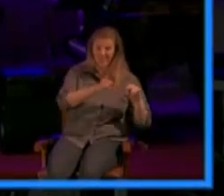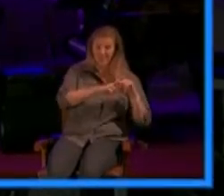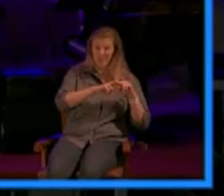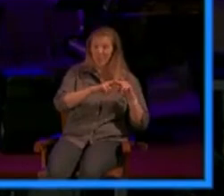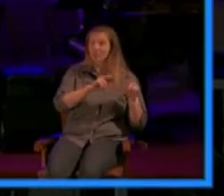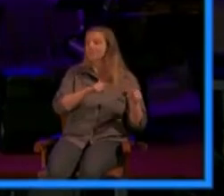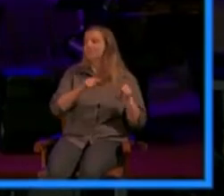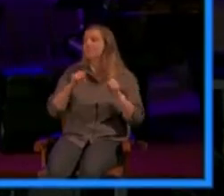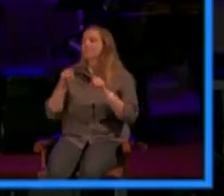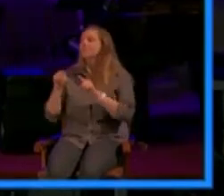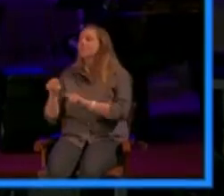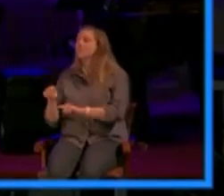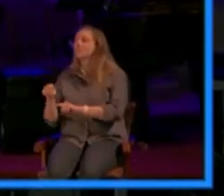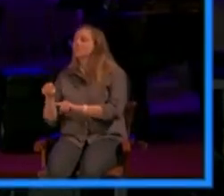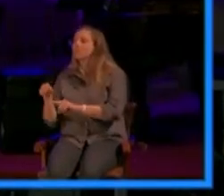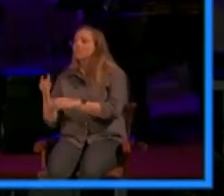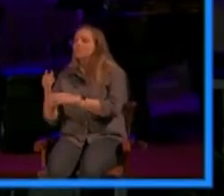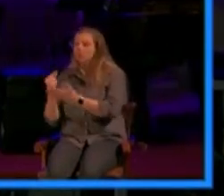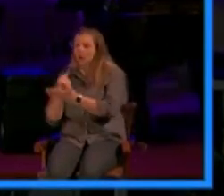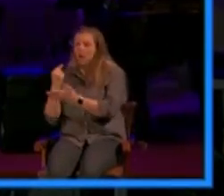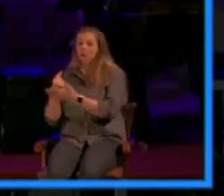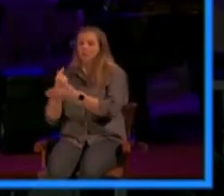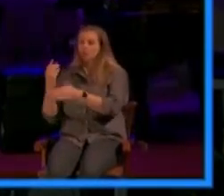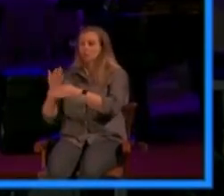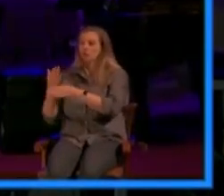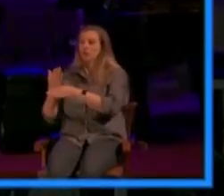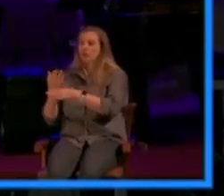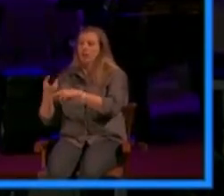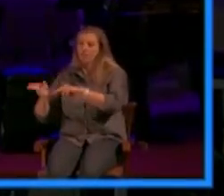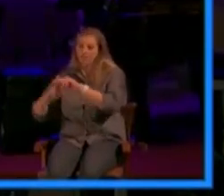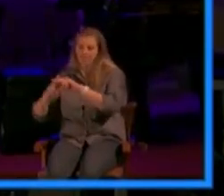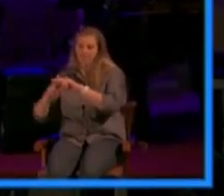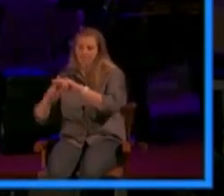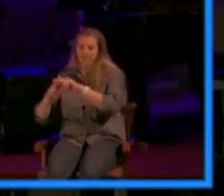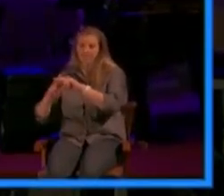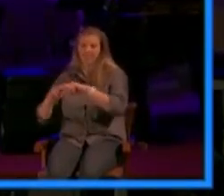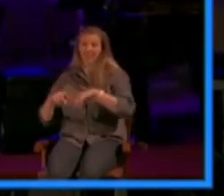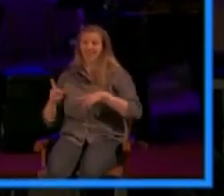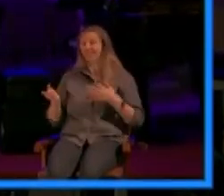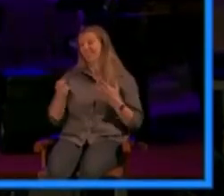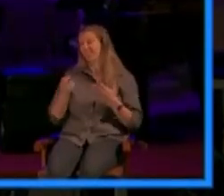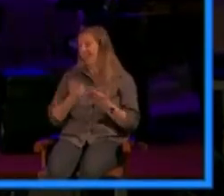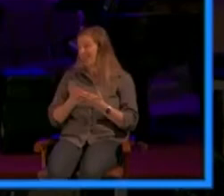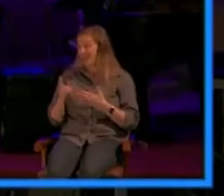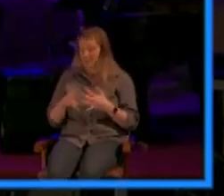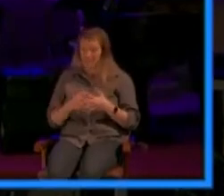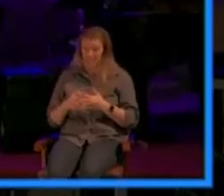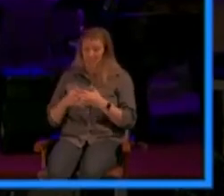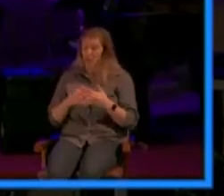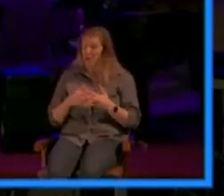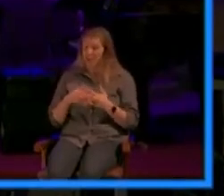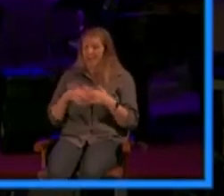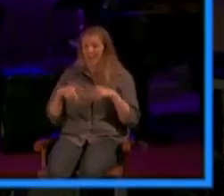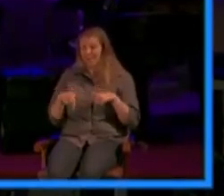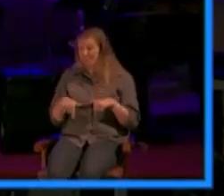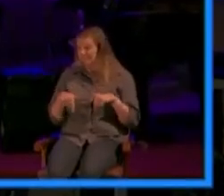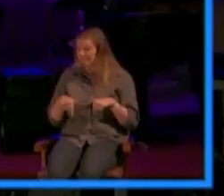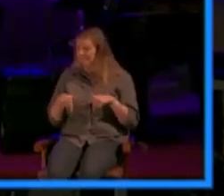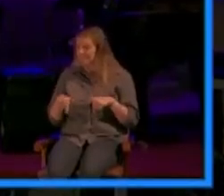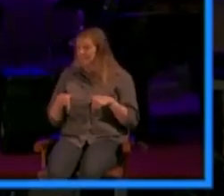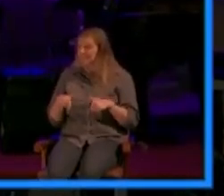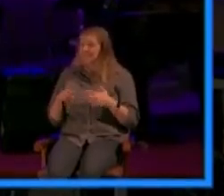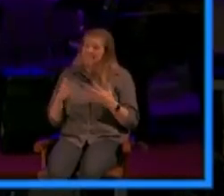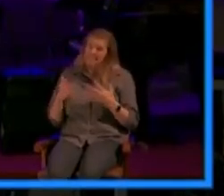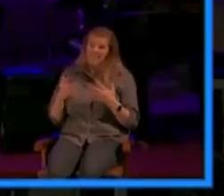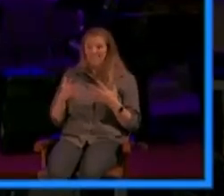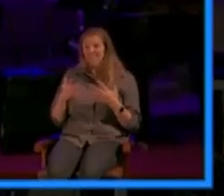America is one of the few countries in the world today who's not doing very well evangelistically. You know, we're concerned with the economy,